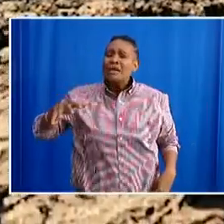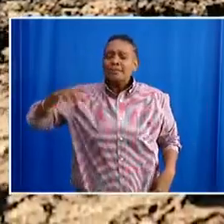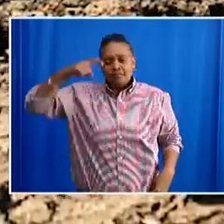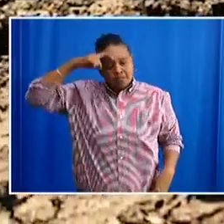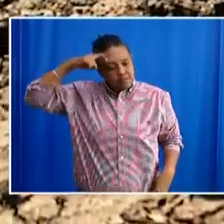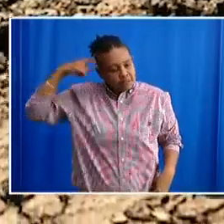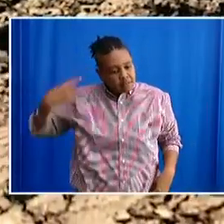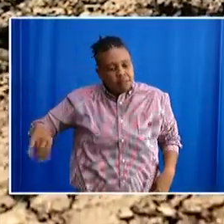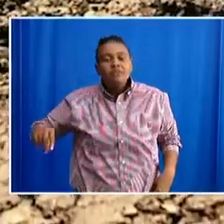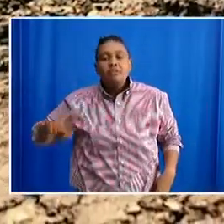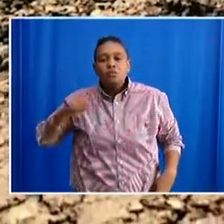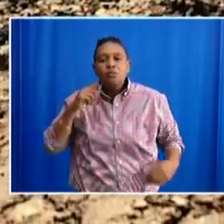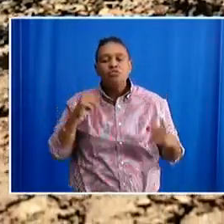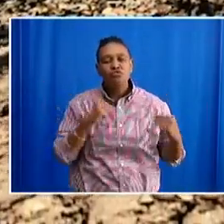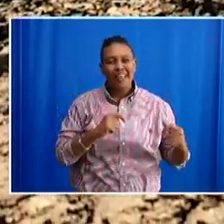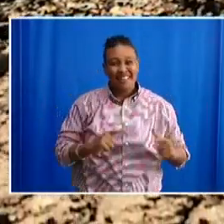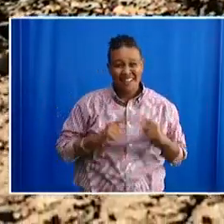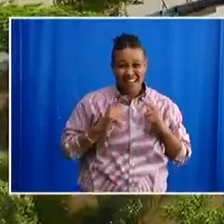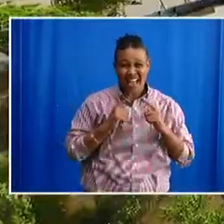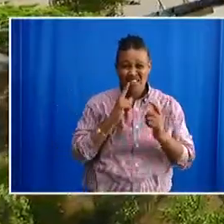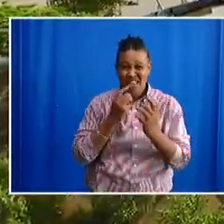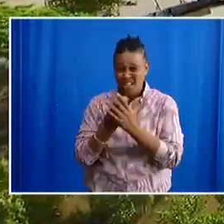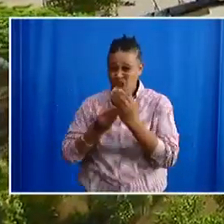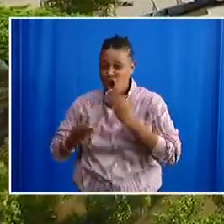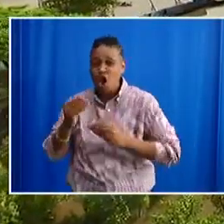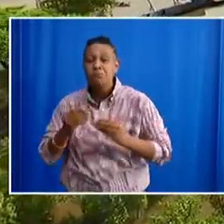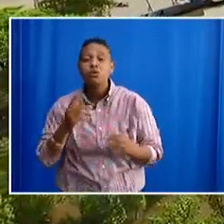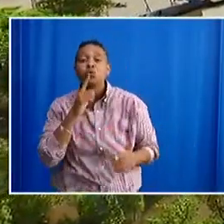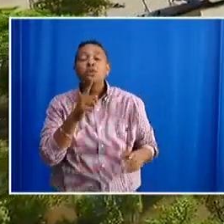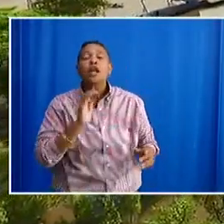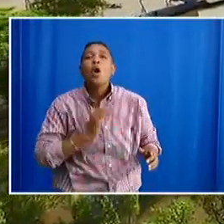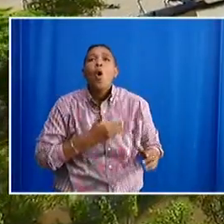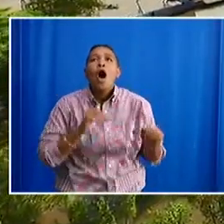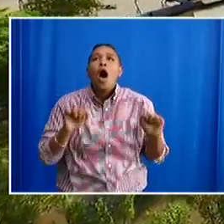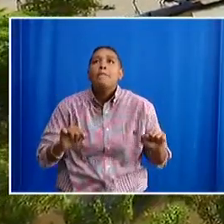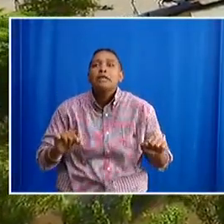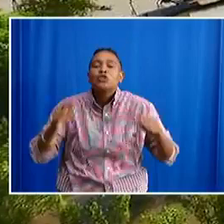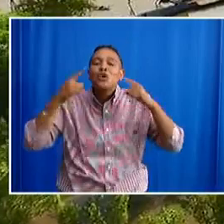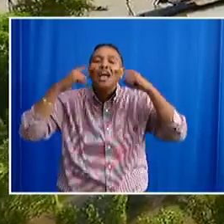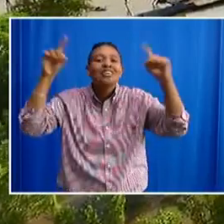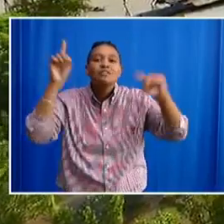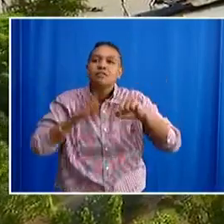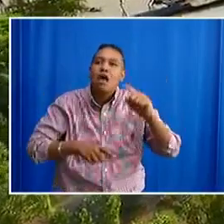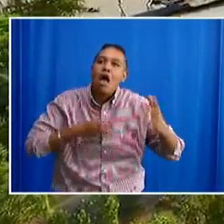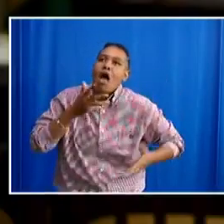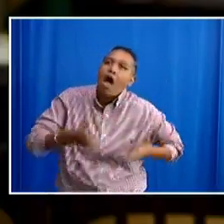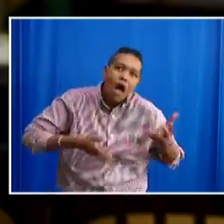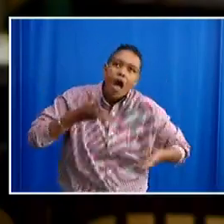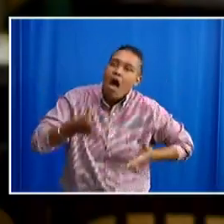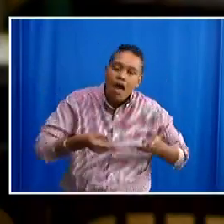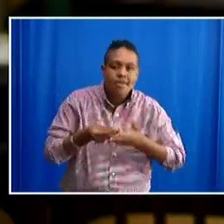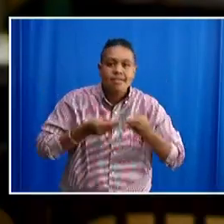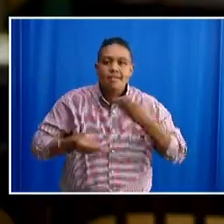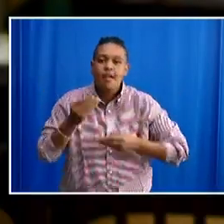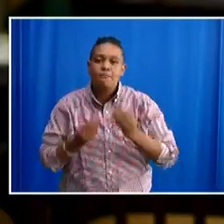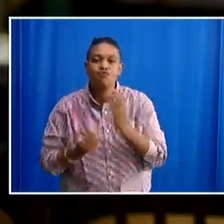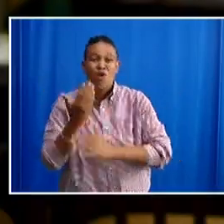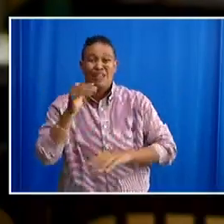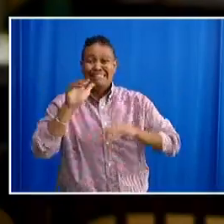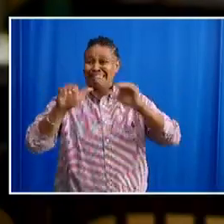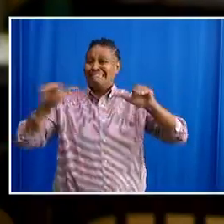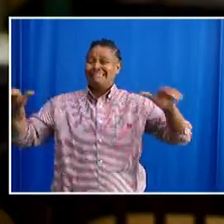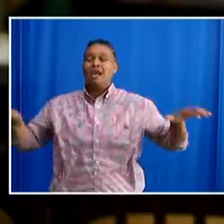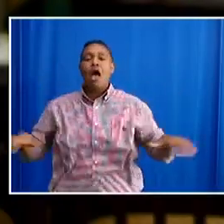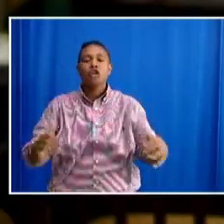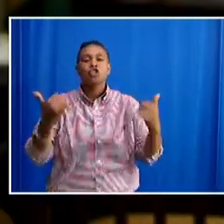lives and economies, ultimately undermining our ability to achieve economic growth. The call to action